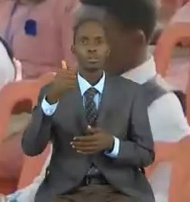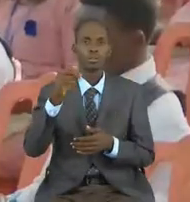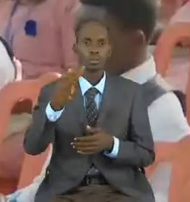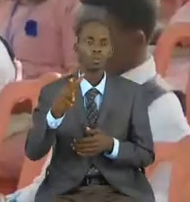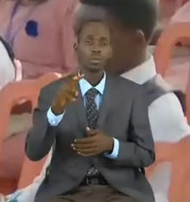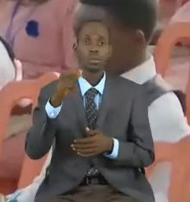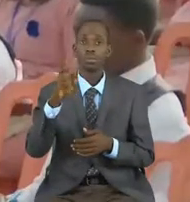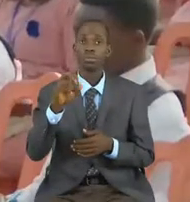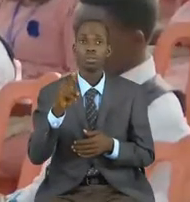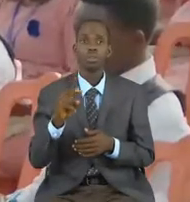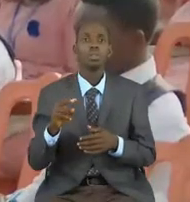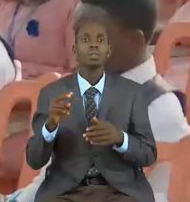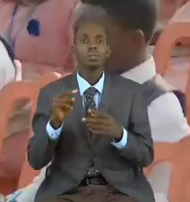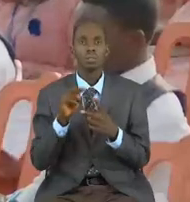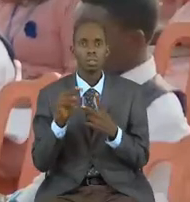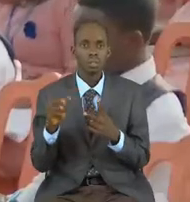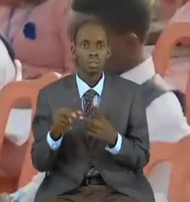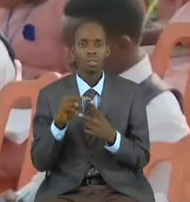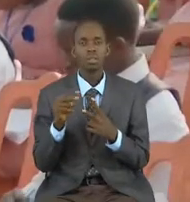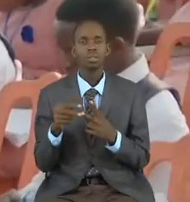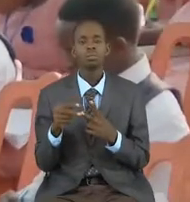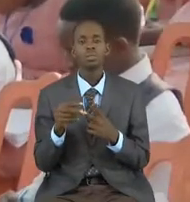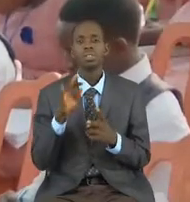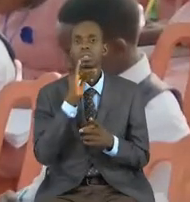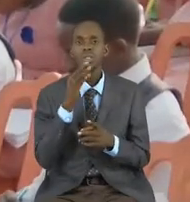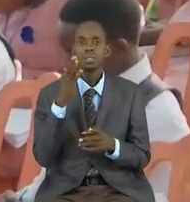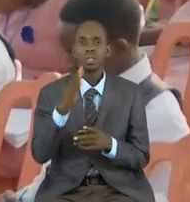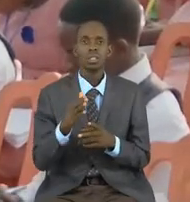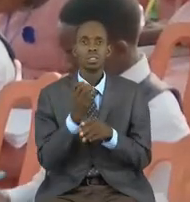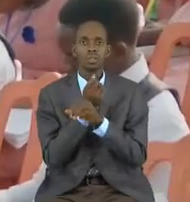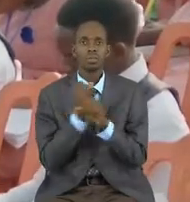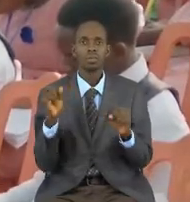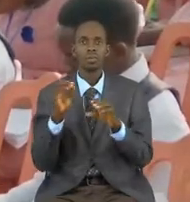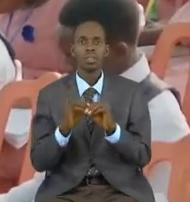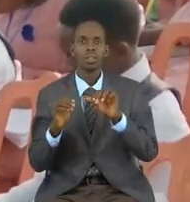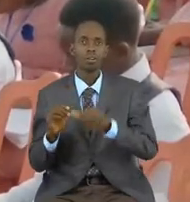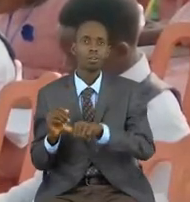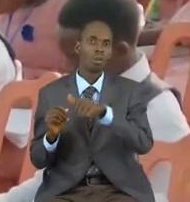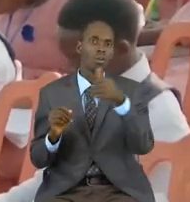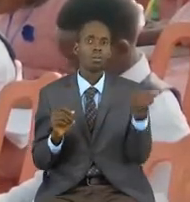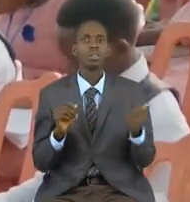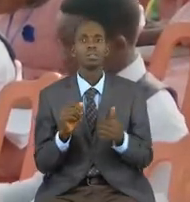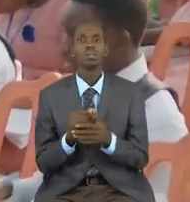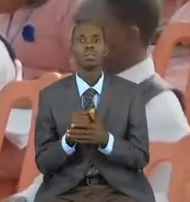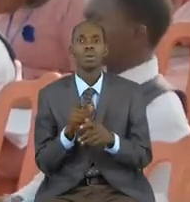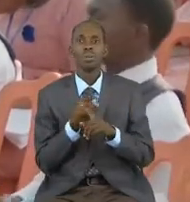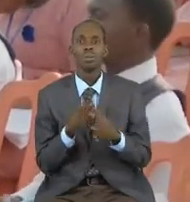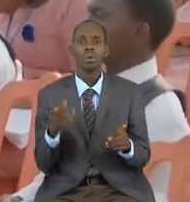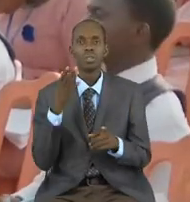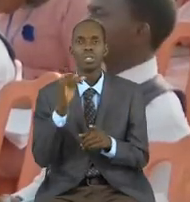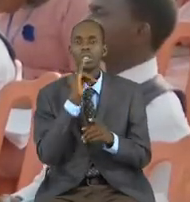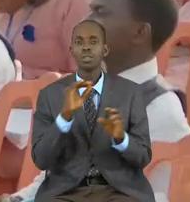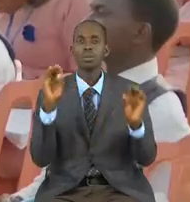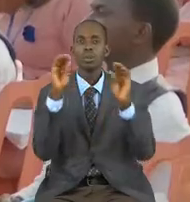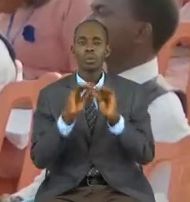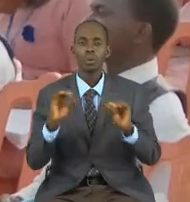neither is there salvation in any other, for there is none other